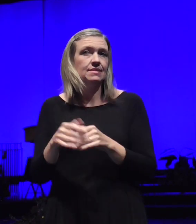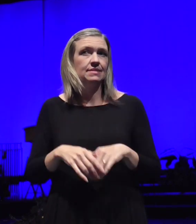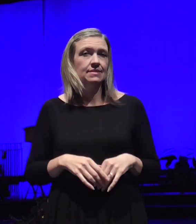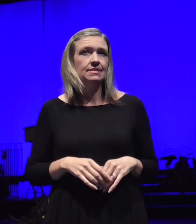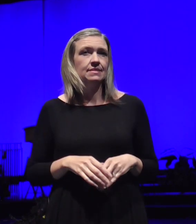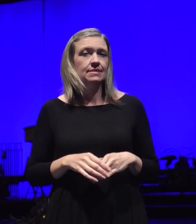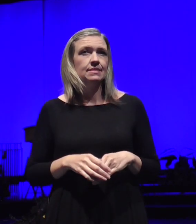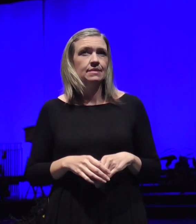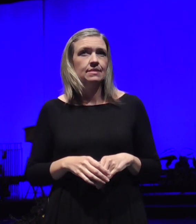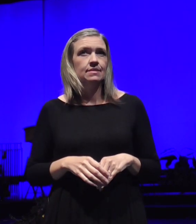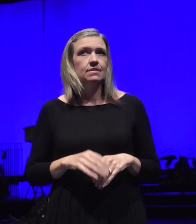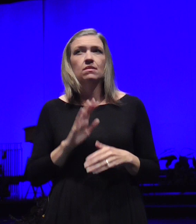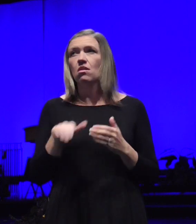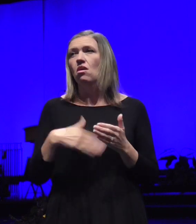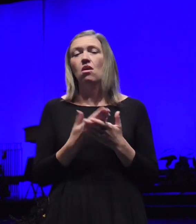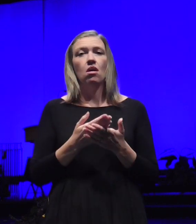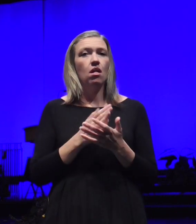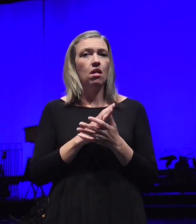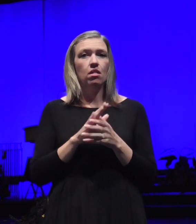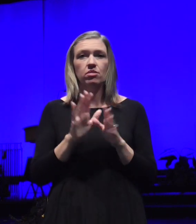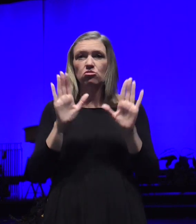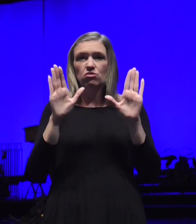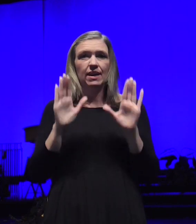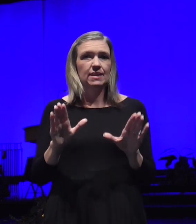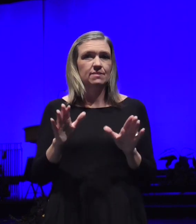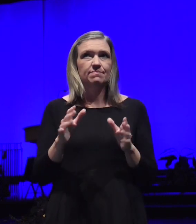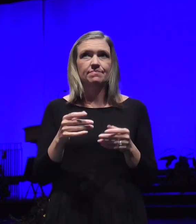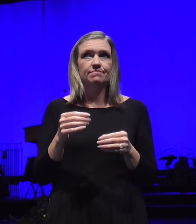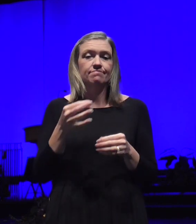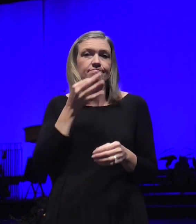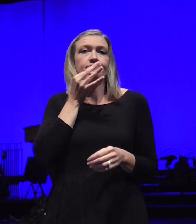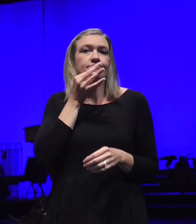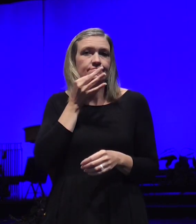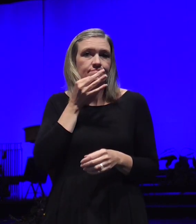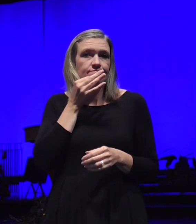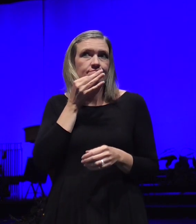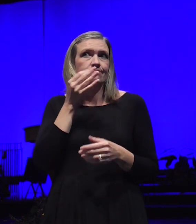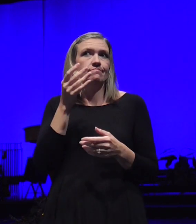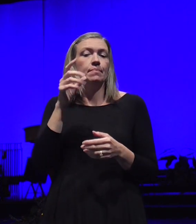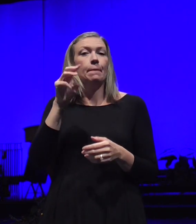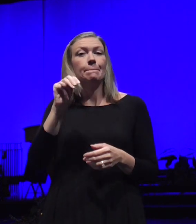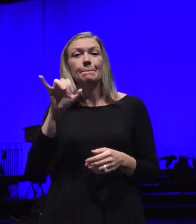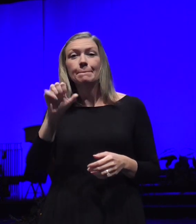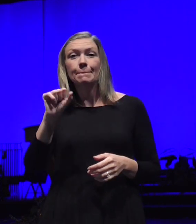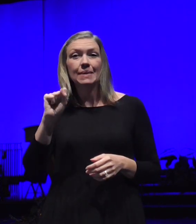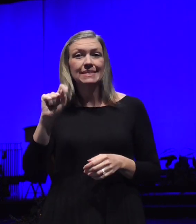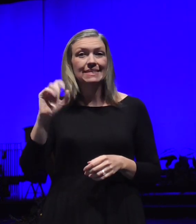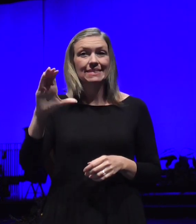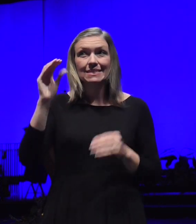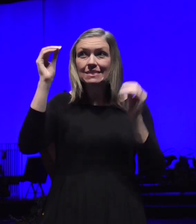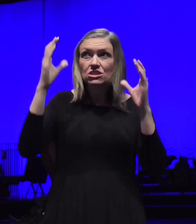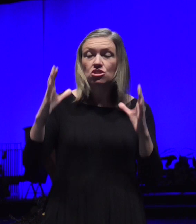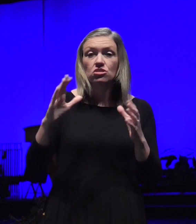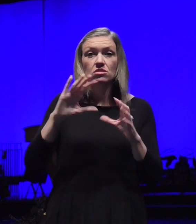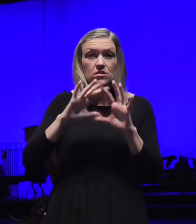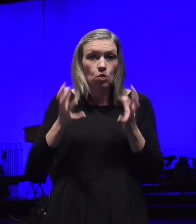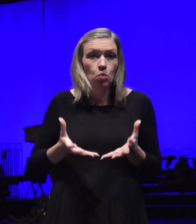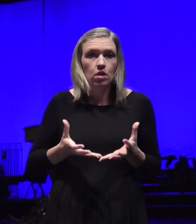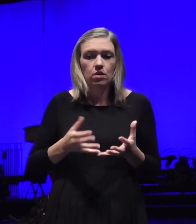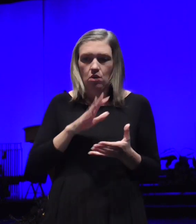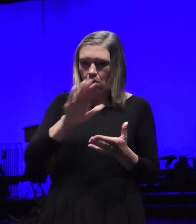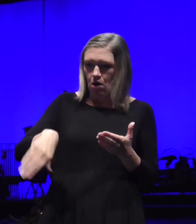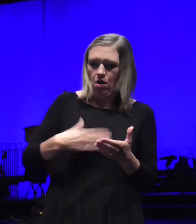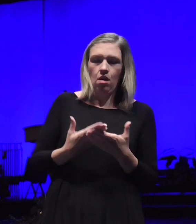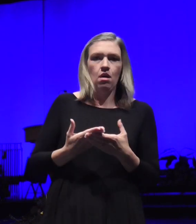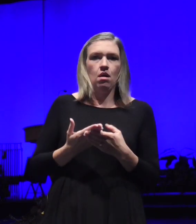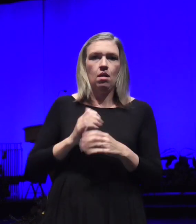And all the great masters of this world, all the mystics, all of them have been